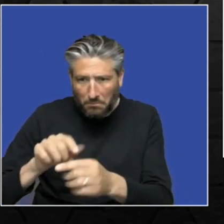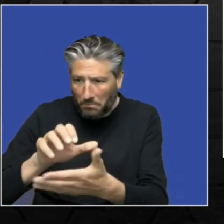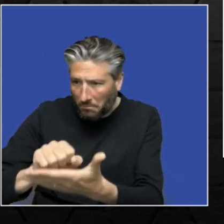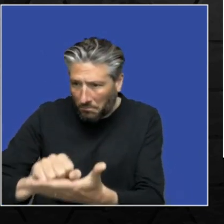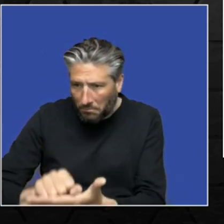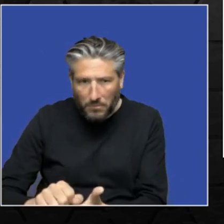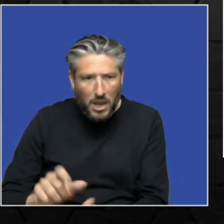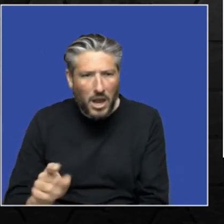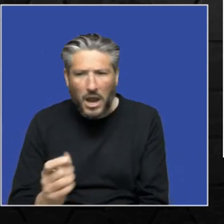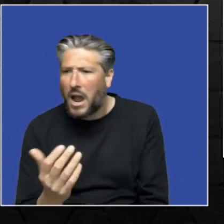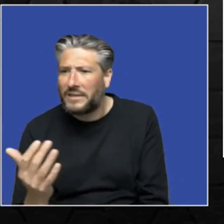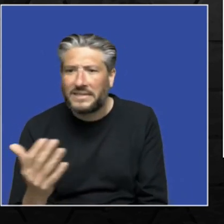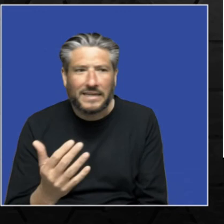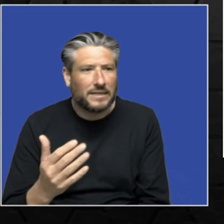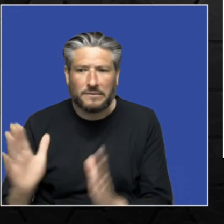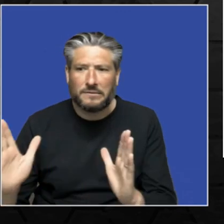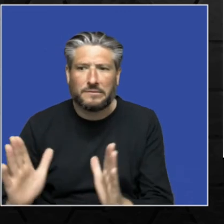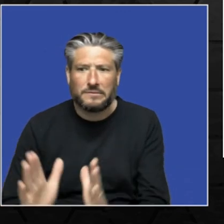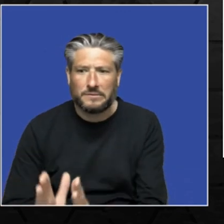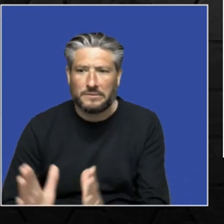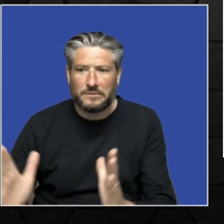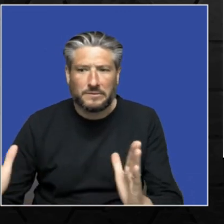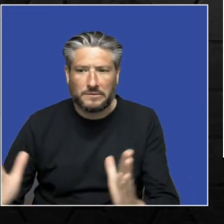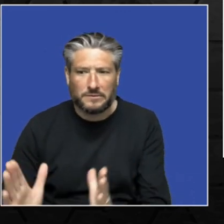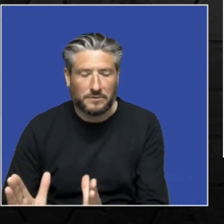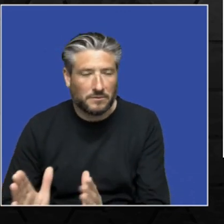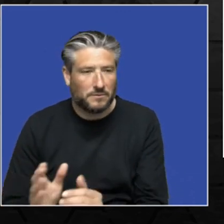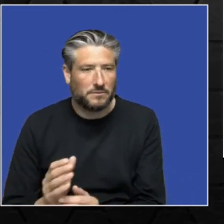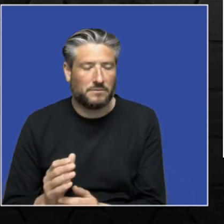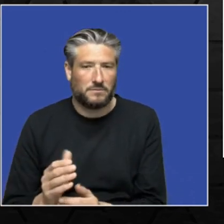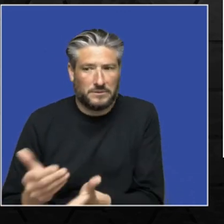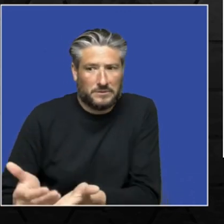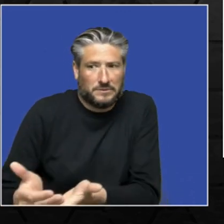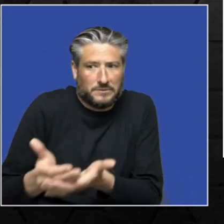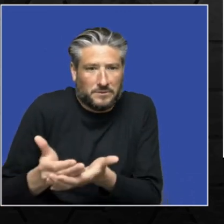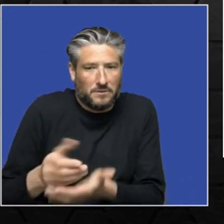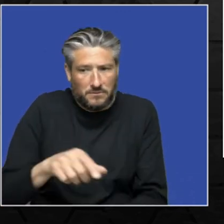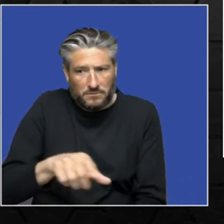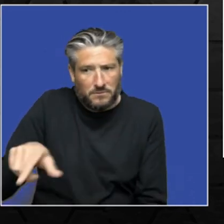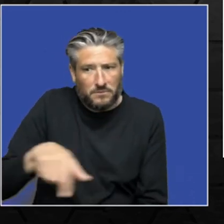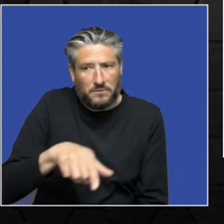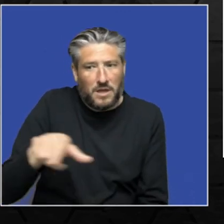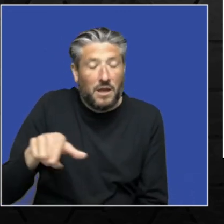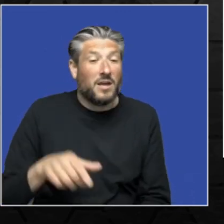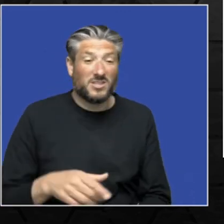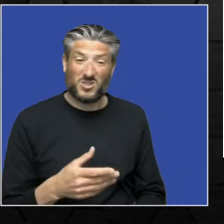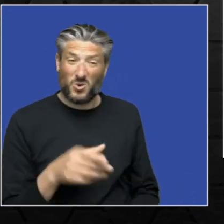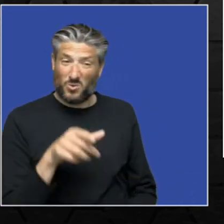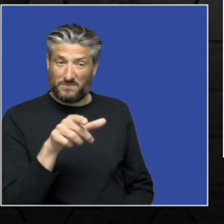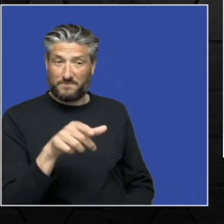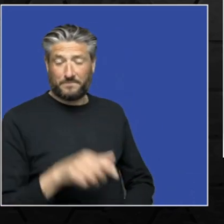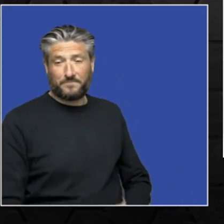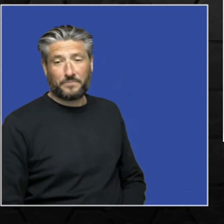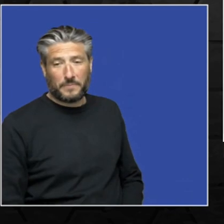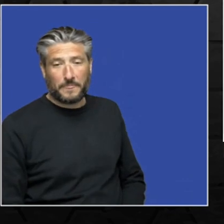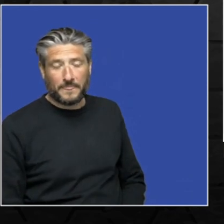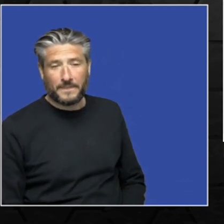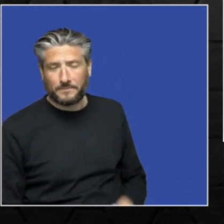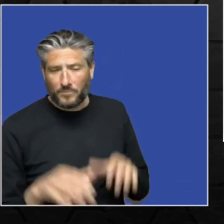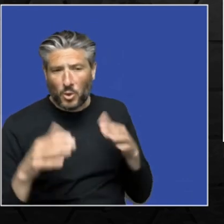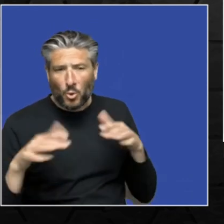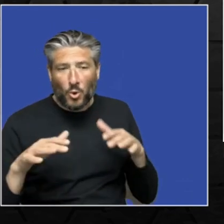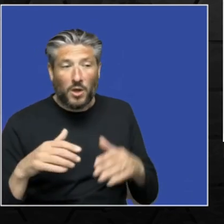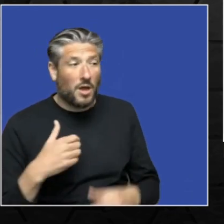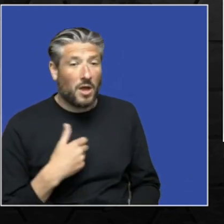project also, snow leopard conservation. It's also there in the GitHub repository which I have shared here. Yeah, having said that, I'll be open